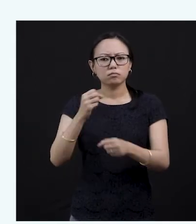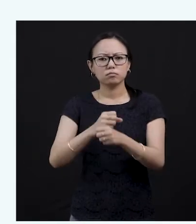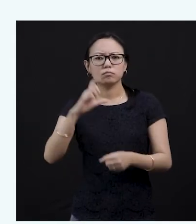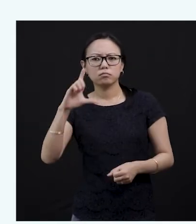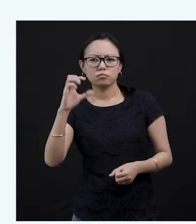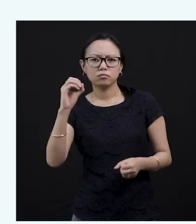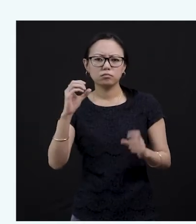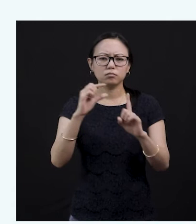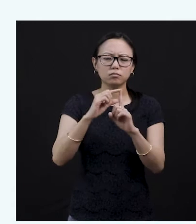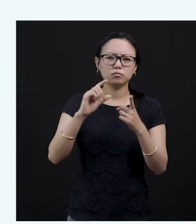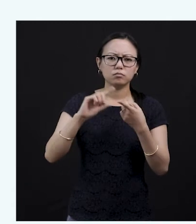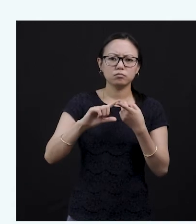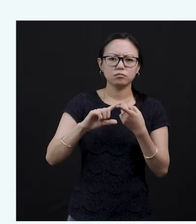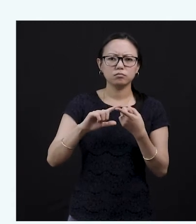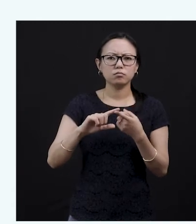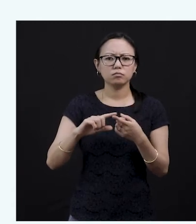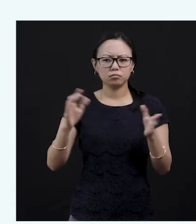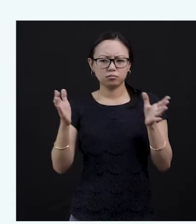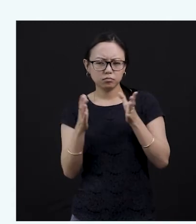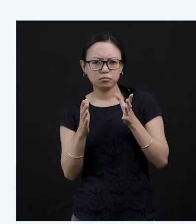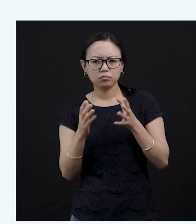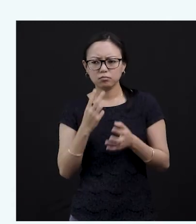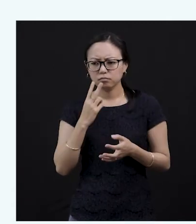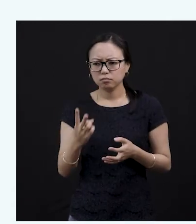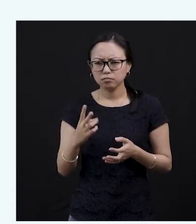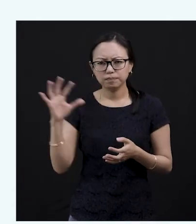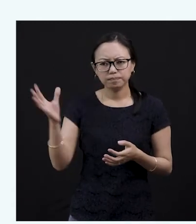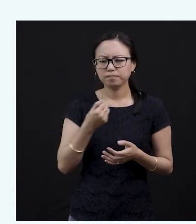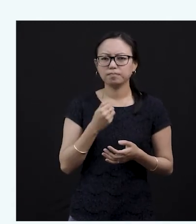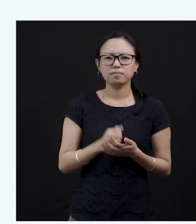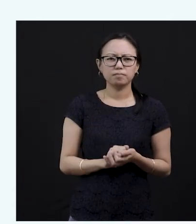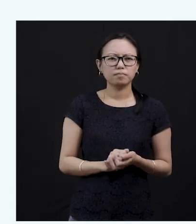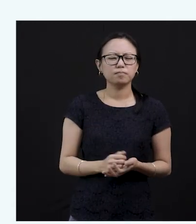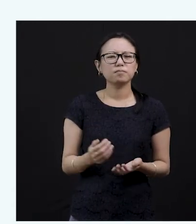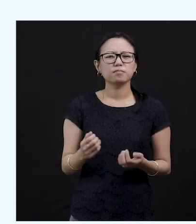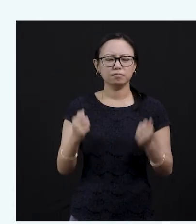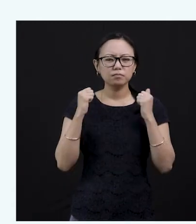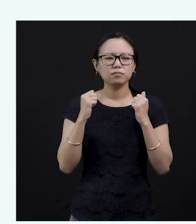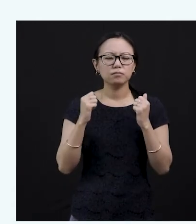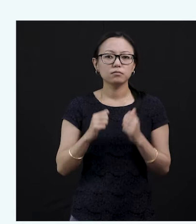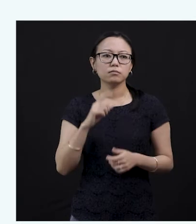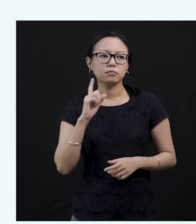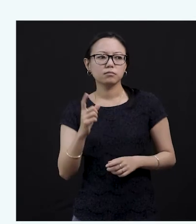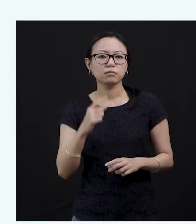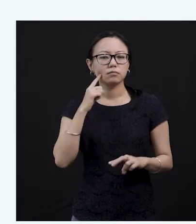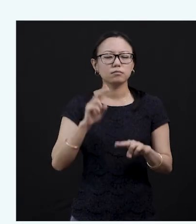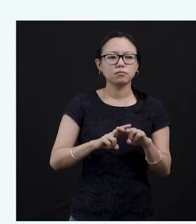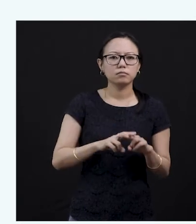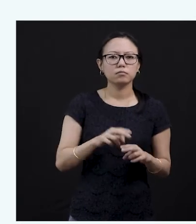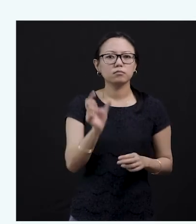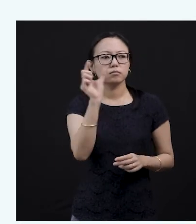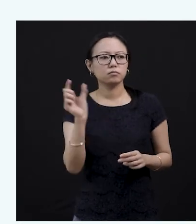very difficult to find them. But when we are given proper latitudes and longitudes, then we can